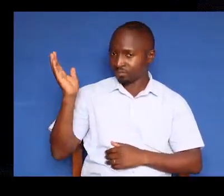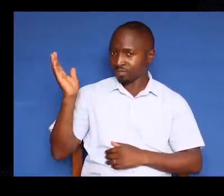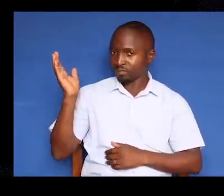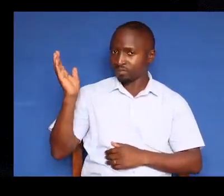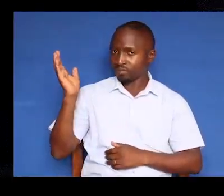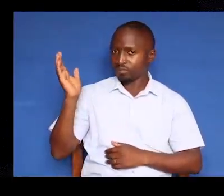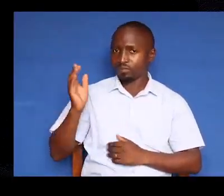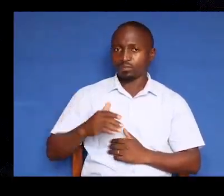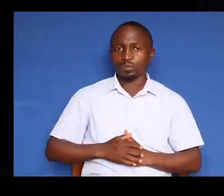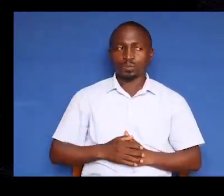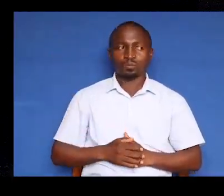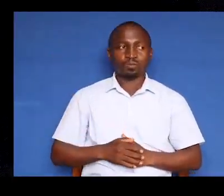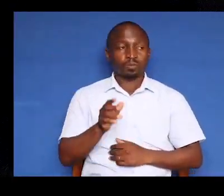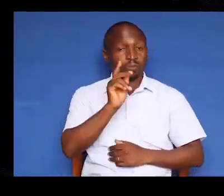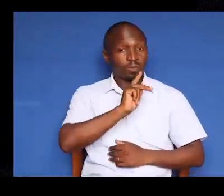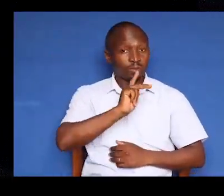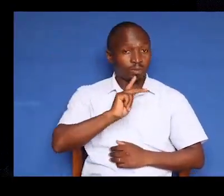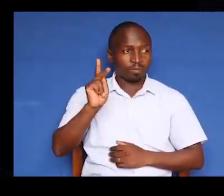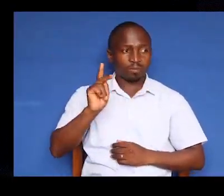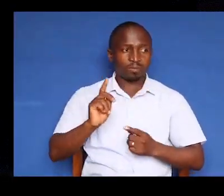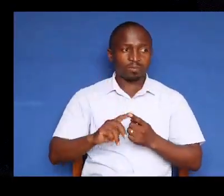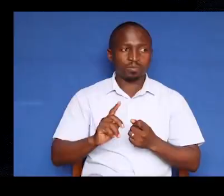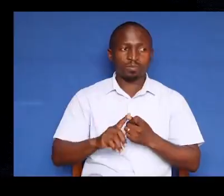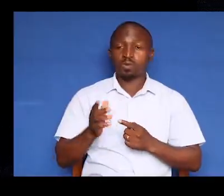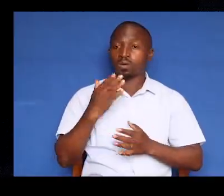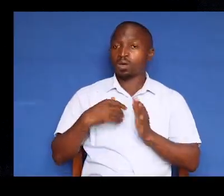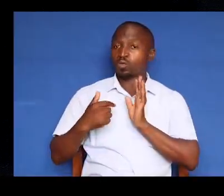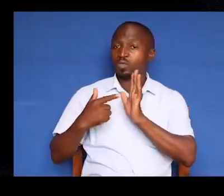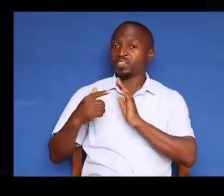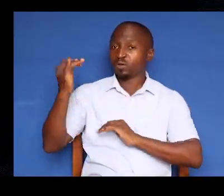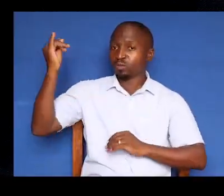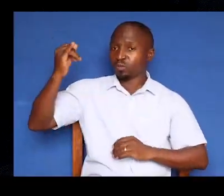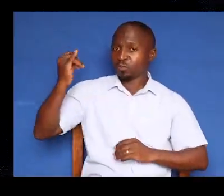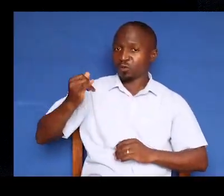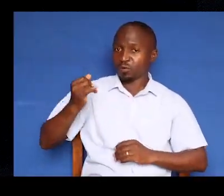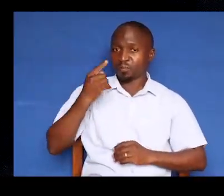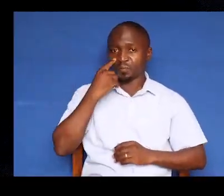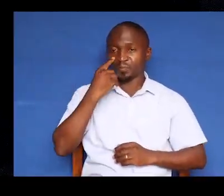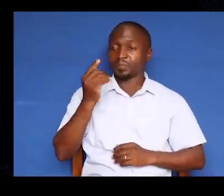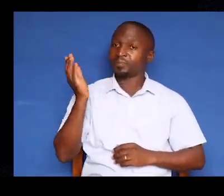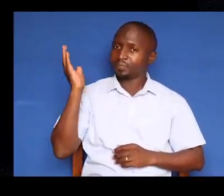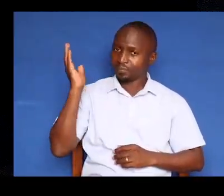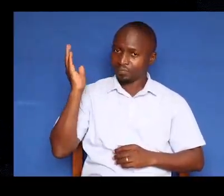system. And if you want to present it in graph, tax